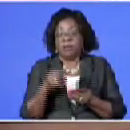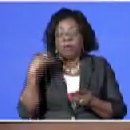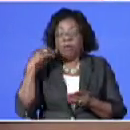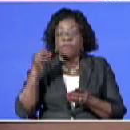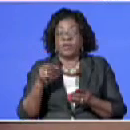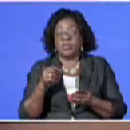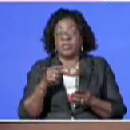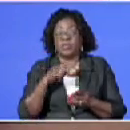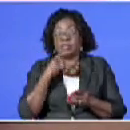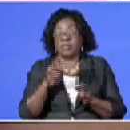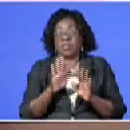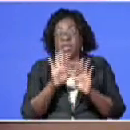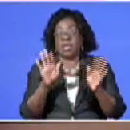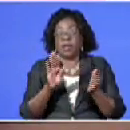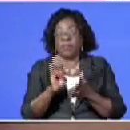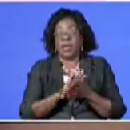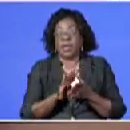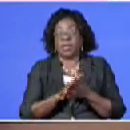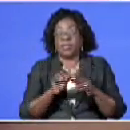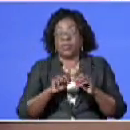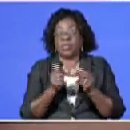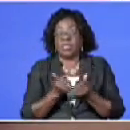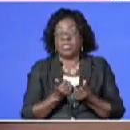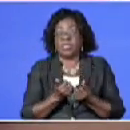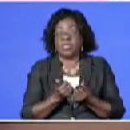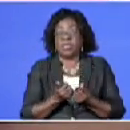Clearing Banks Association are ensuring the